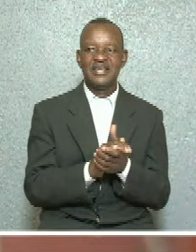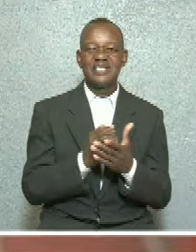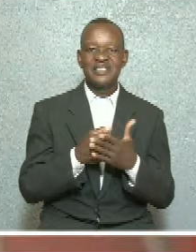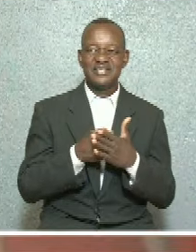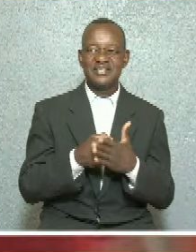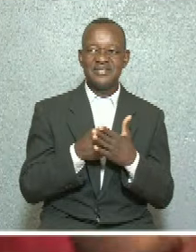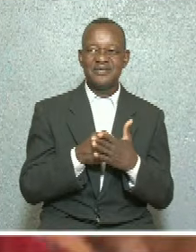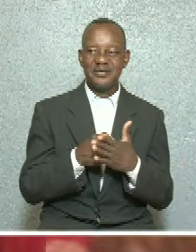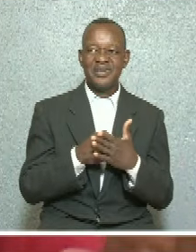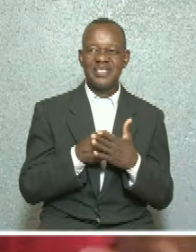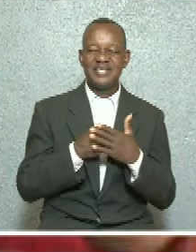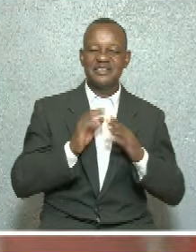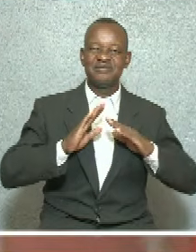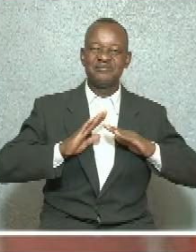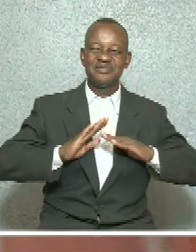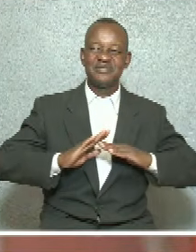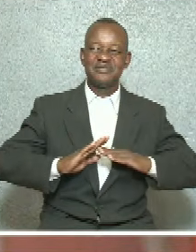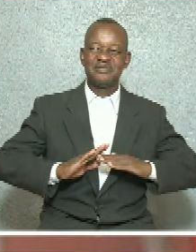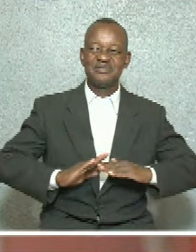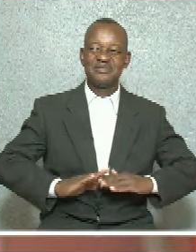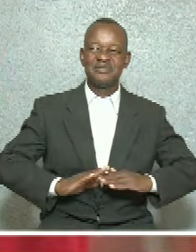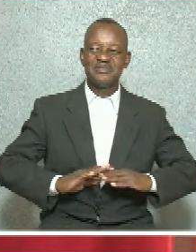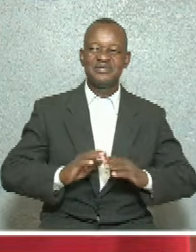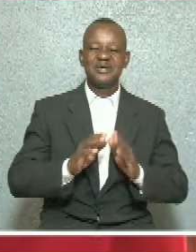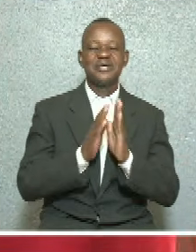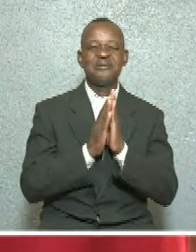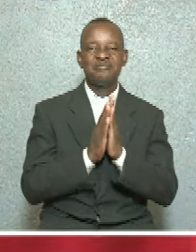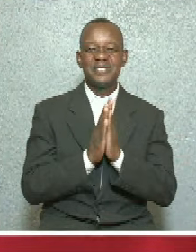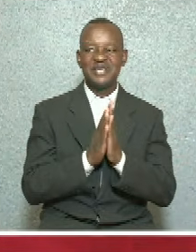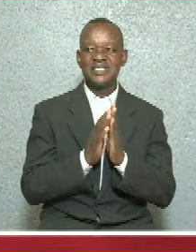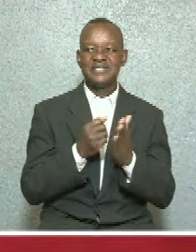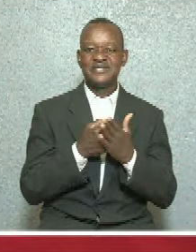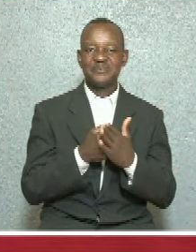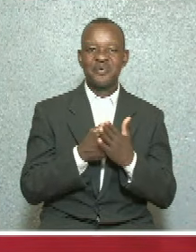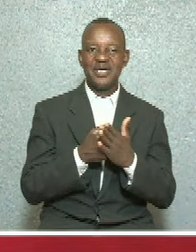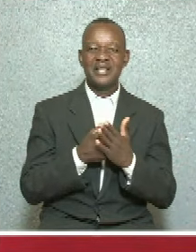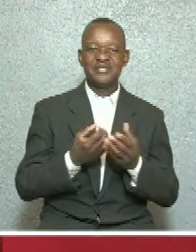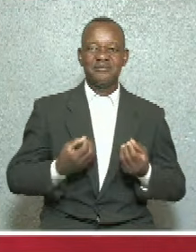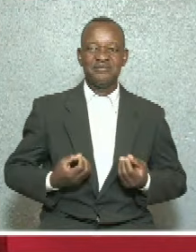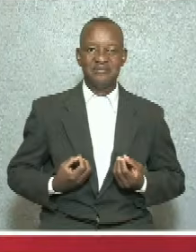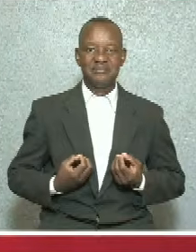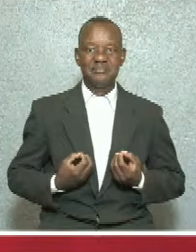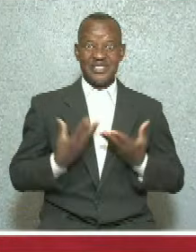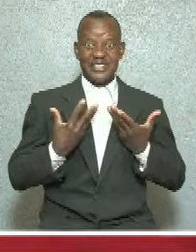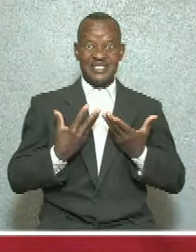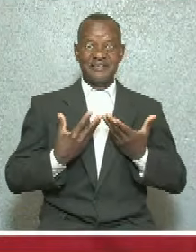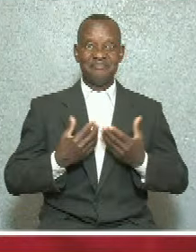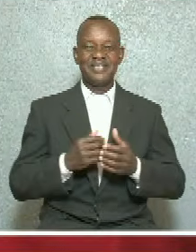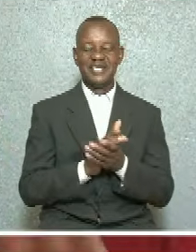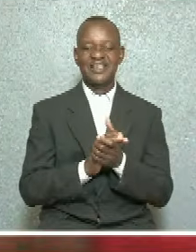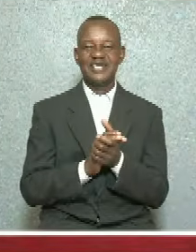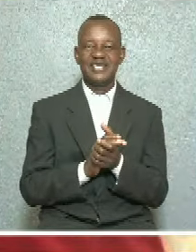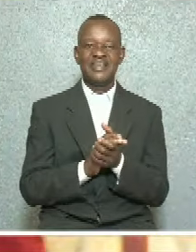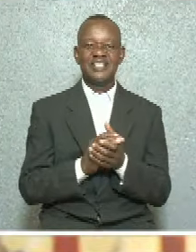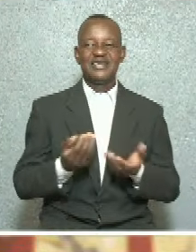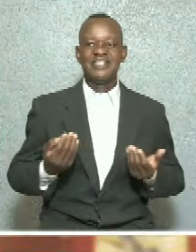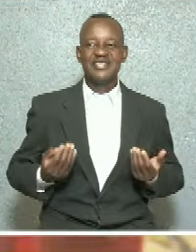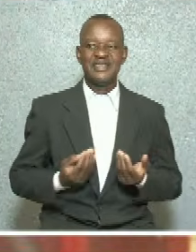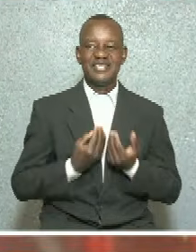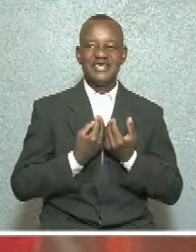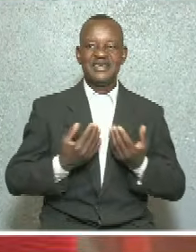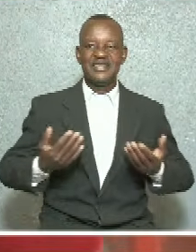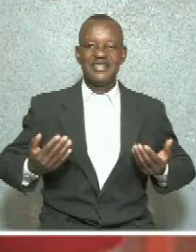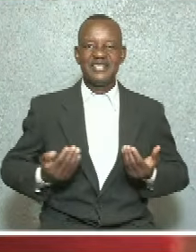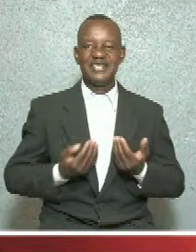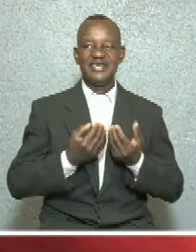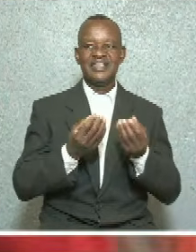to inspire the young ones. You see, some of these people, they are not going to be engineers. They might end up at the Olympics. You get what I mean? Sophia, please come tell them some